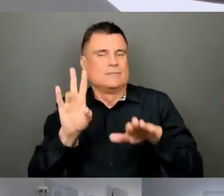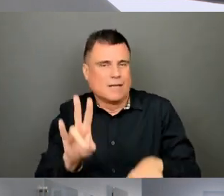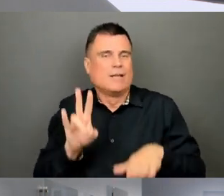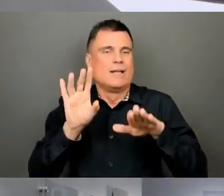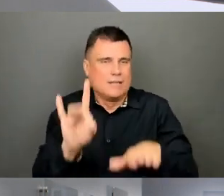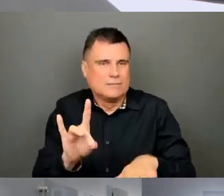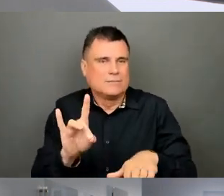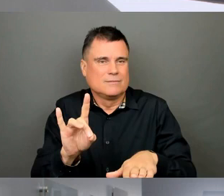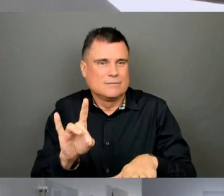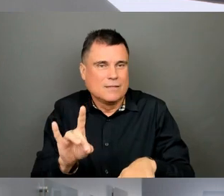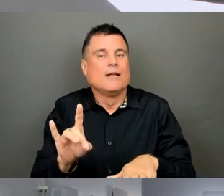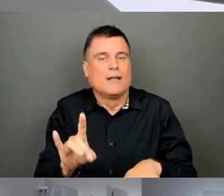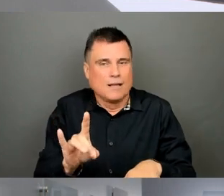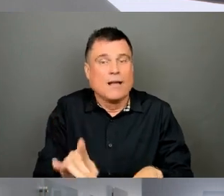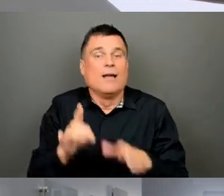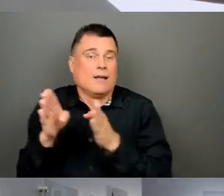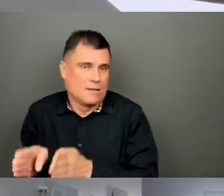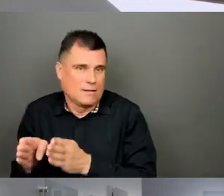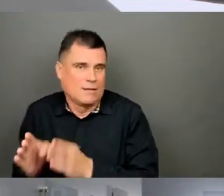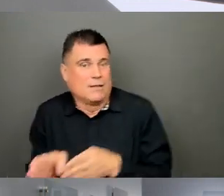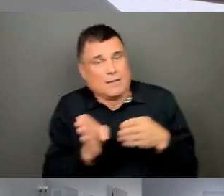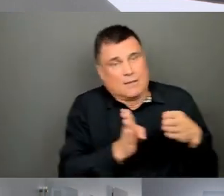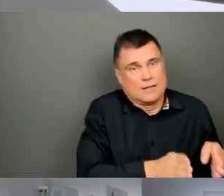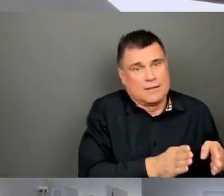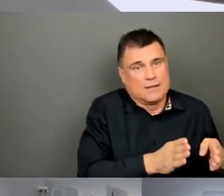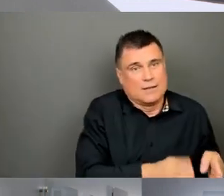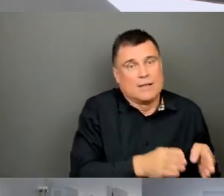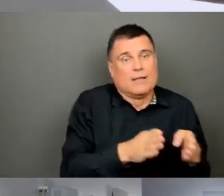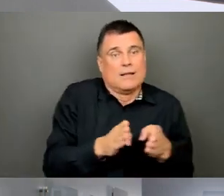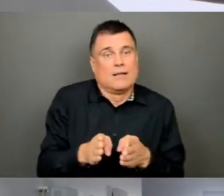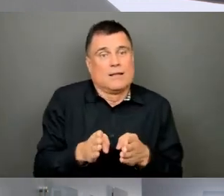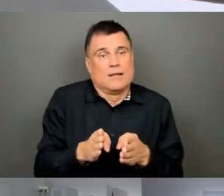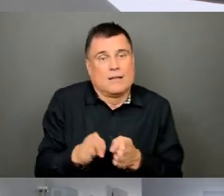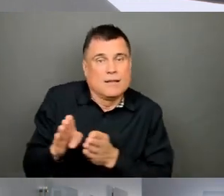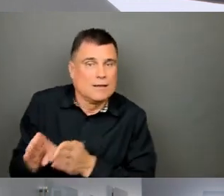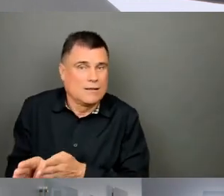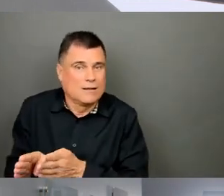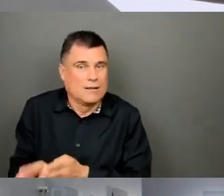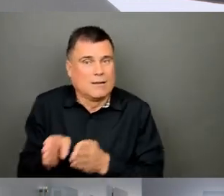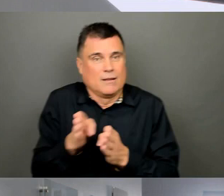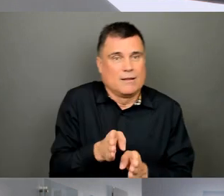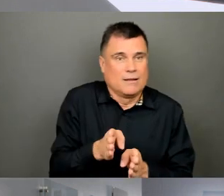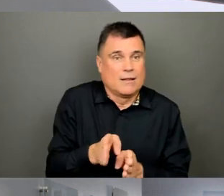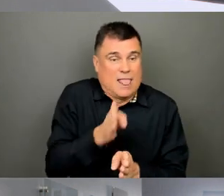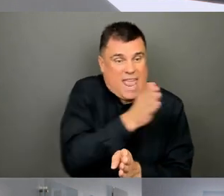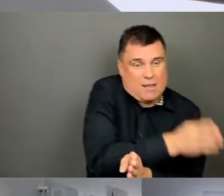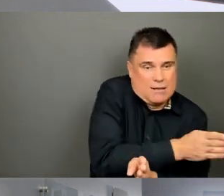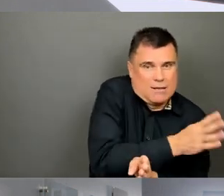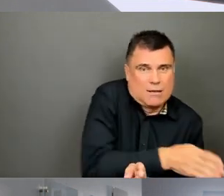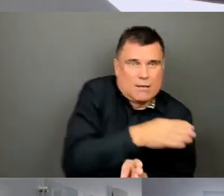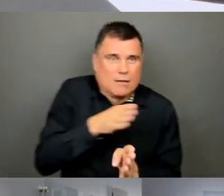5, 6, 7, 8. Left, together, right, together. So staying to the middle. Find that